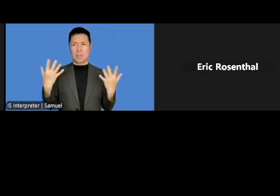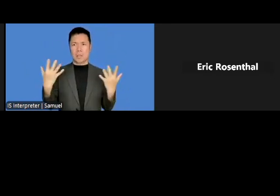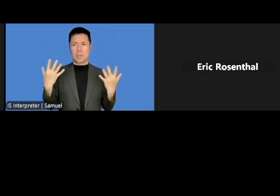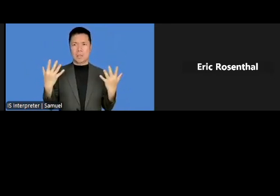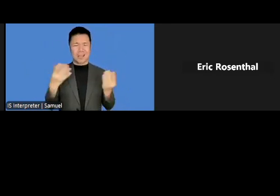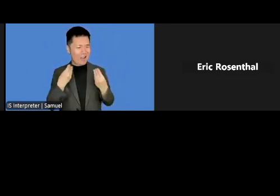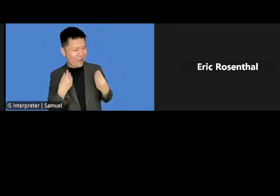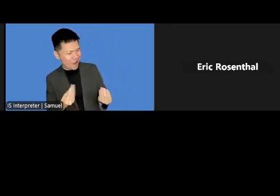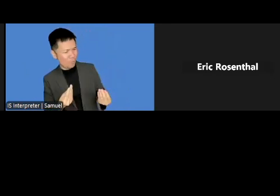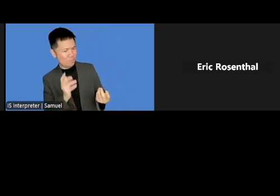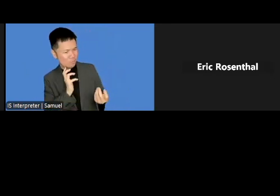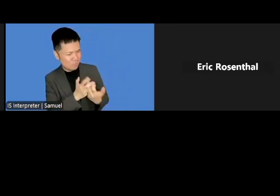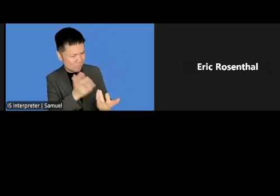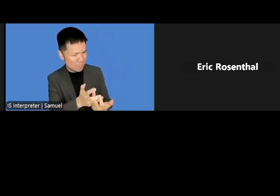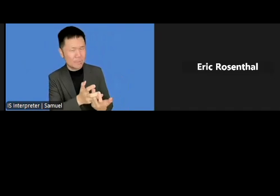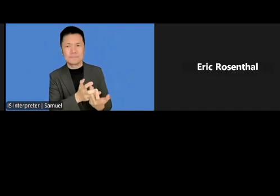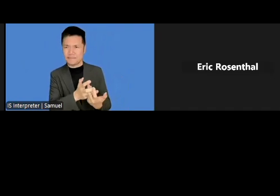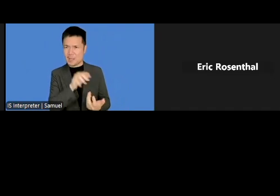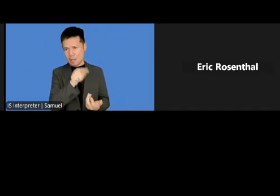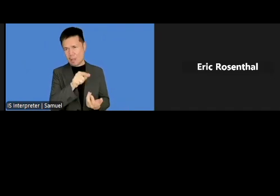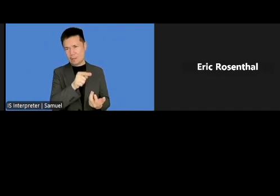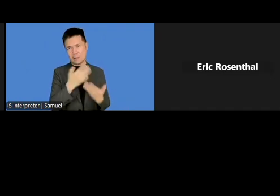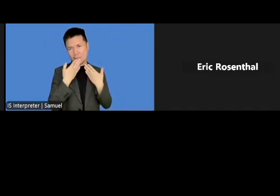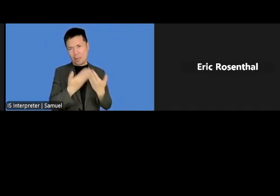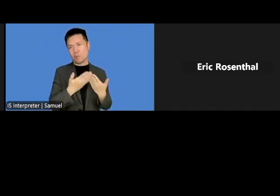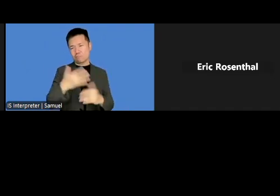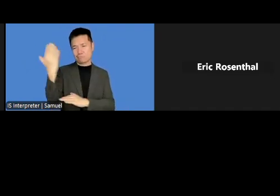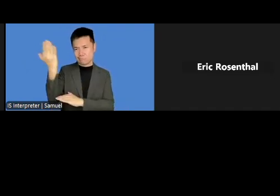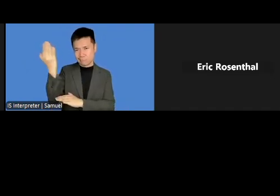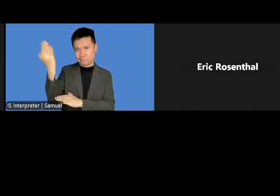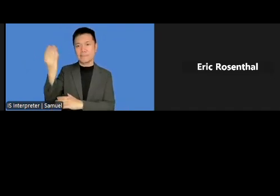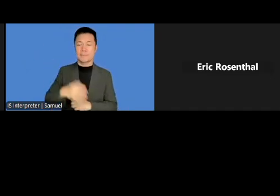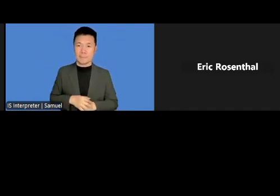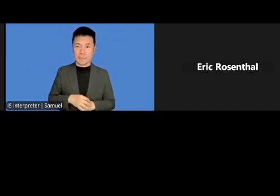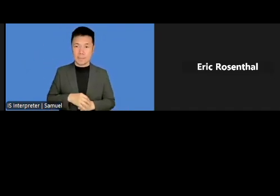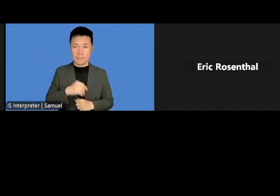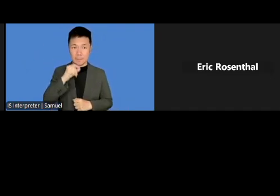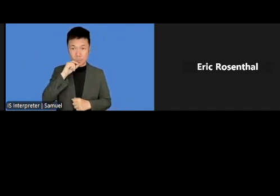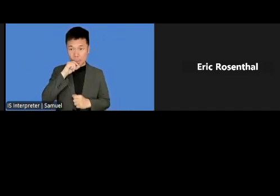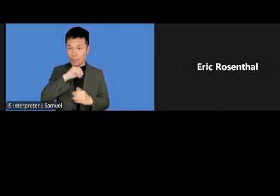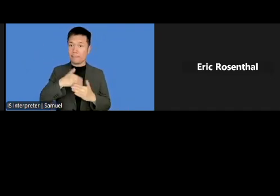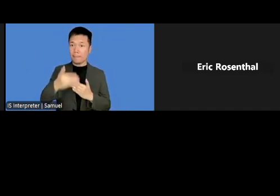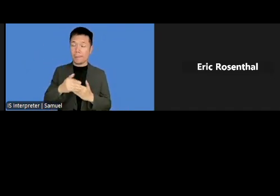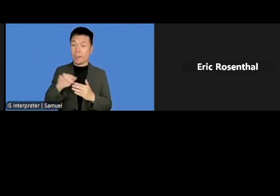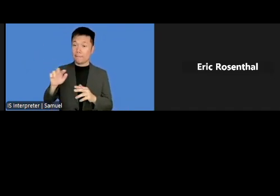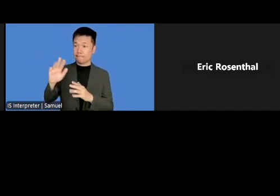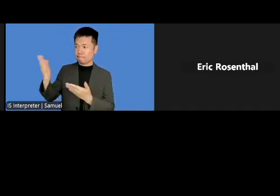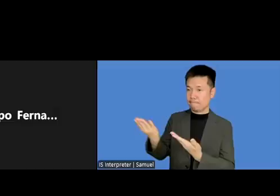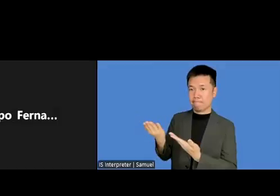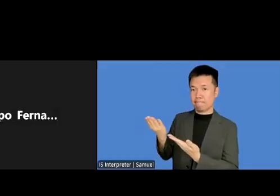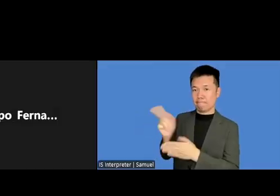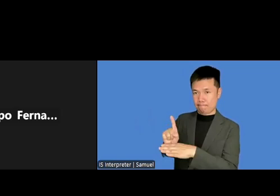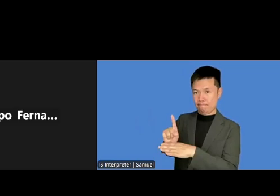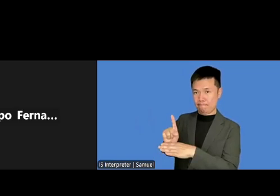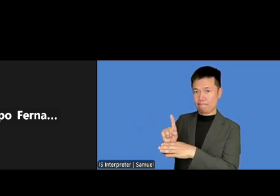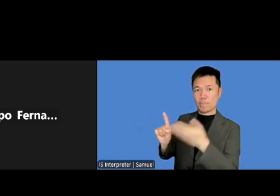for sharing that. I would now like to move on to our next presentation. And this is